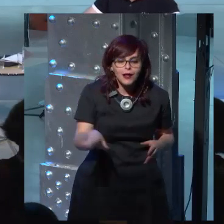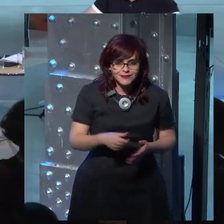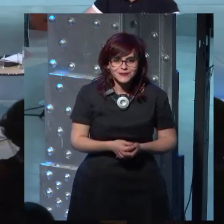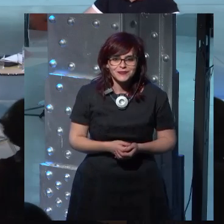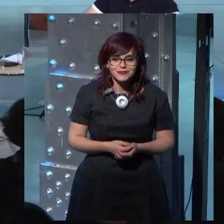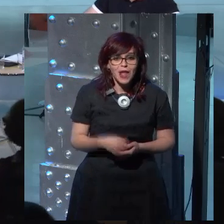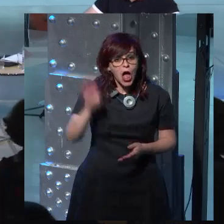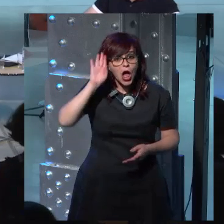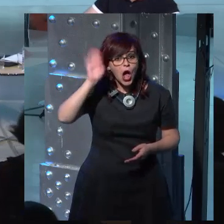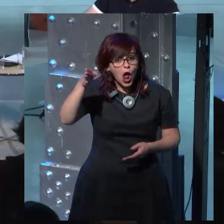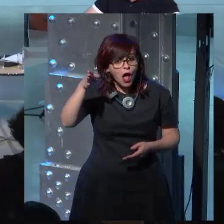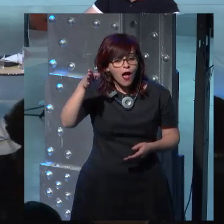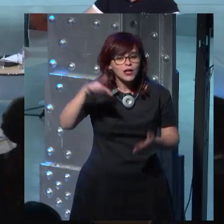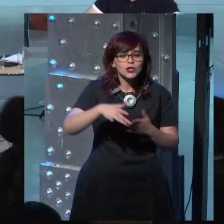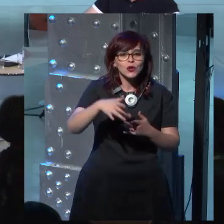Hi.